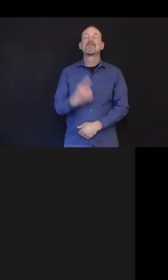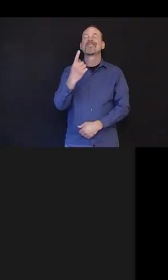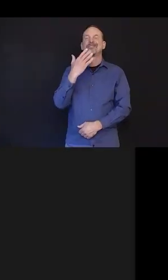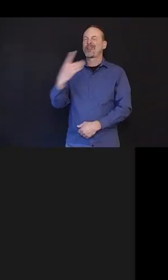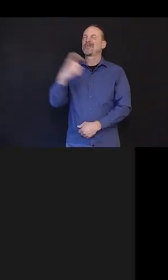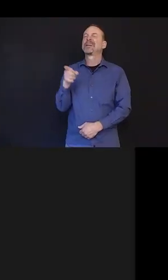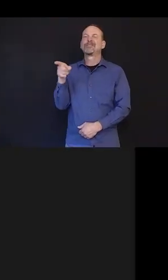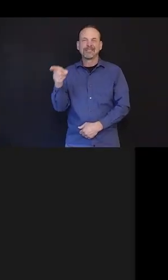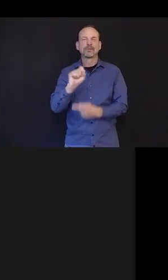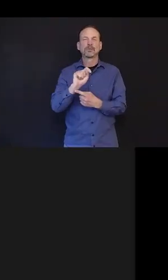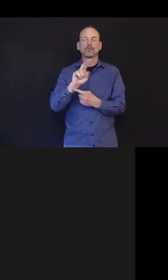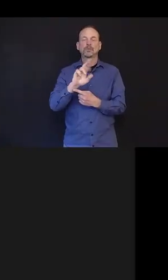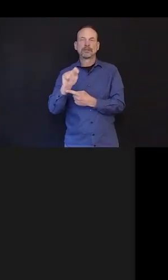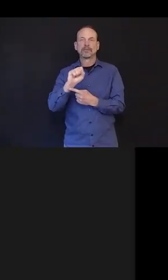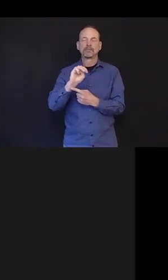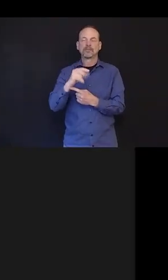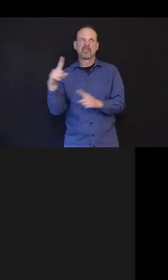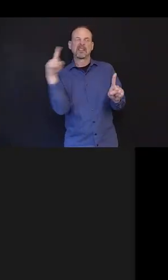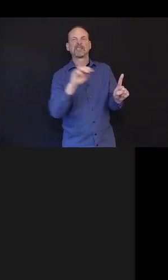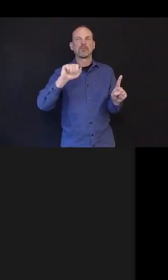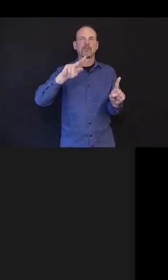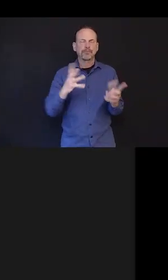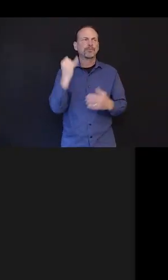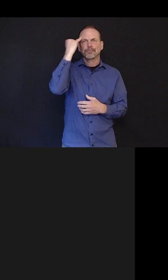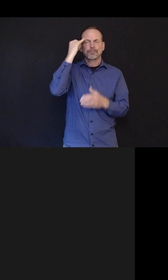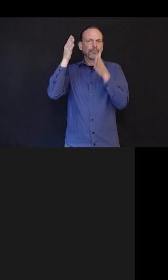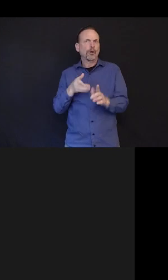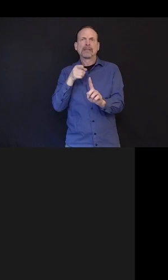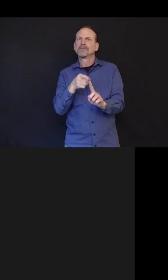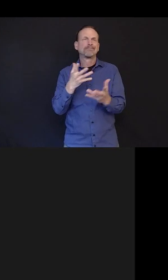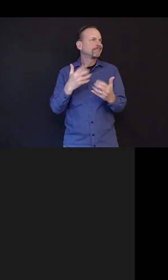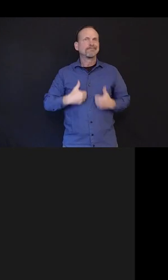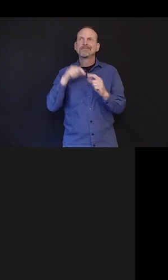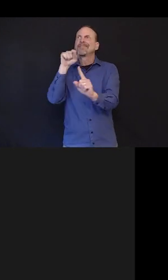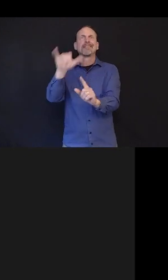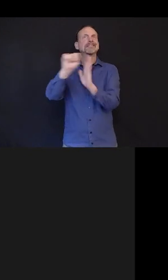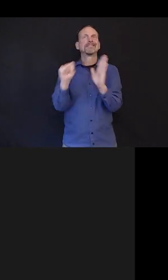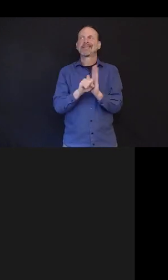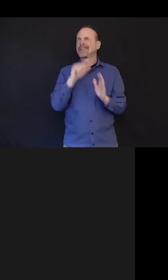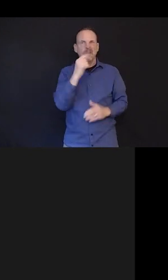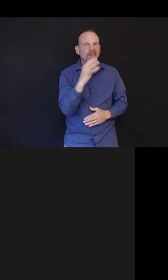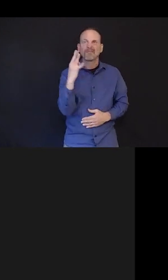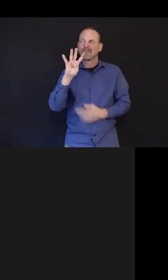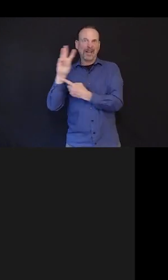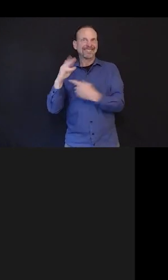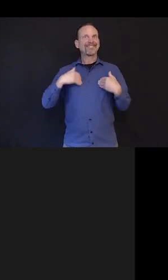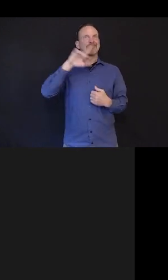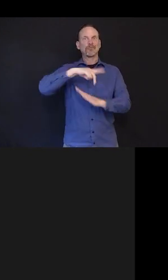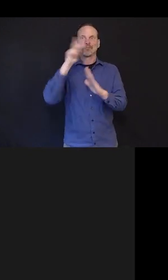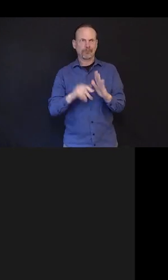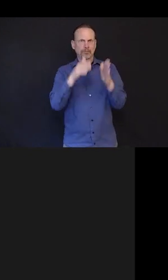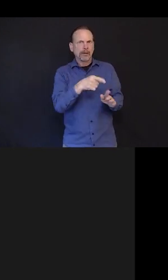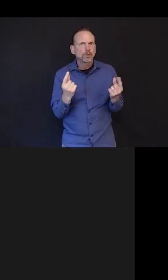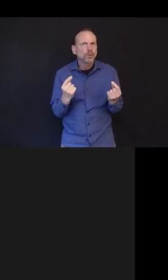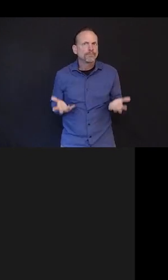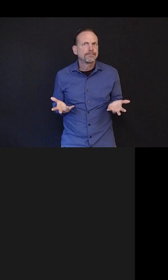great question from Stuart Smith, Mark. What if you live in a state that isn't one of the 46 states that have an